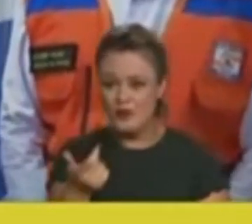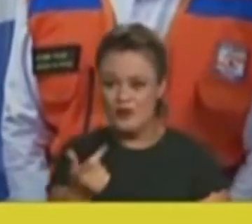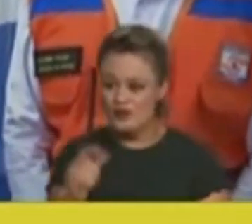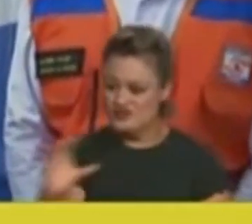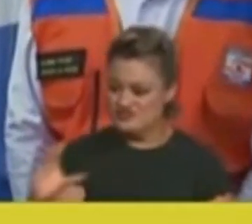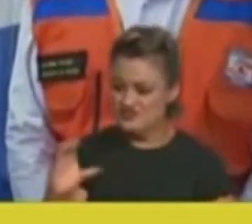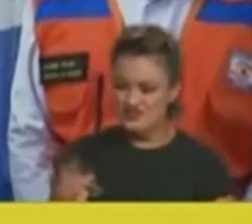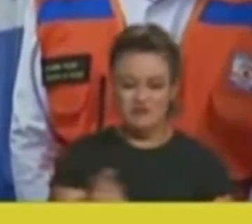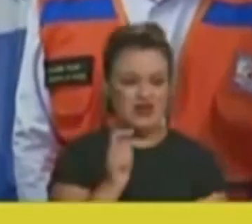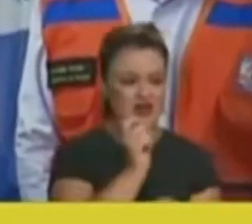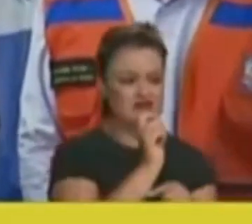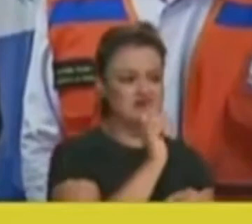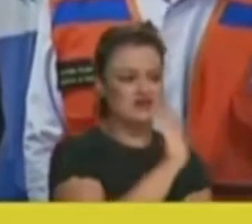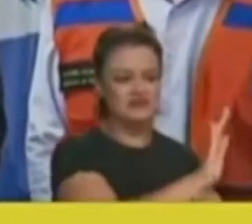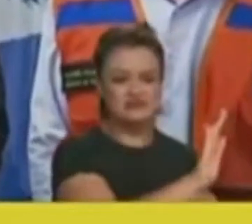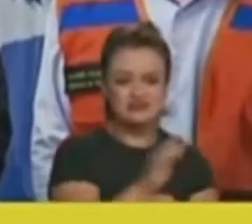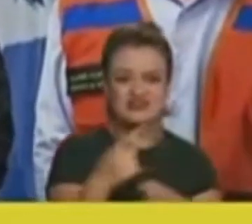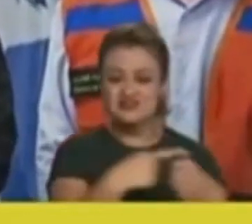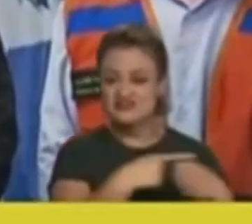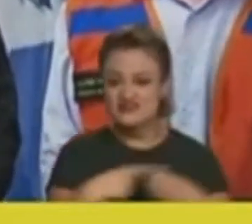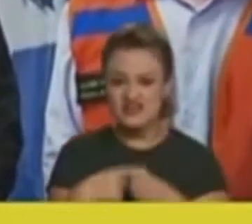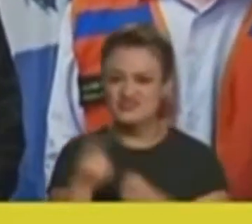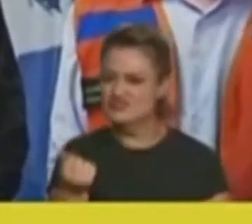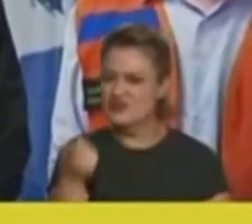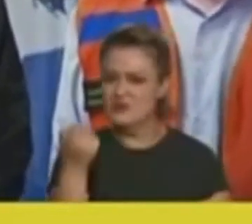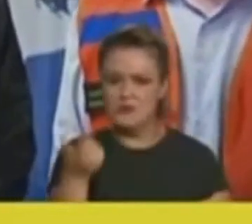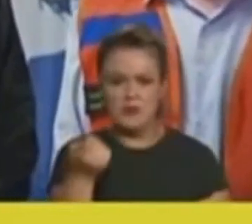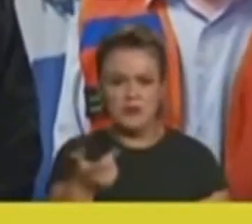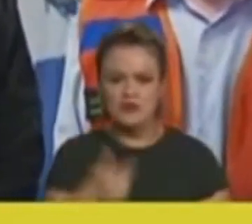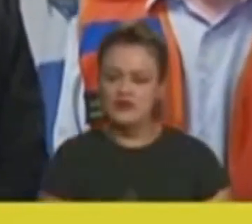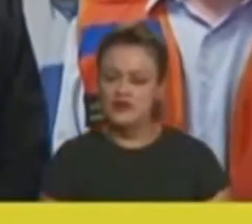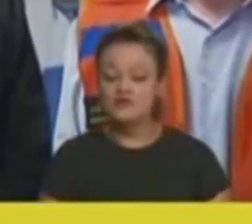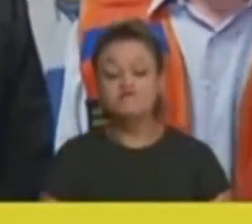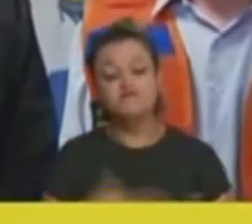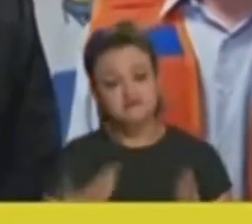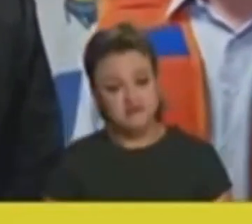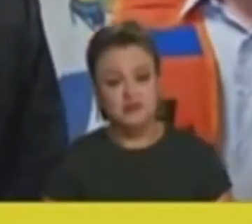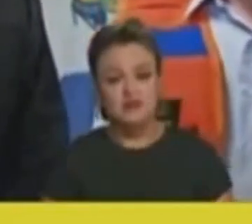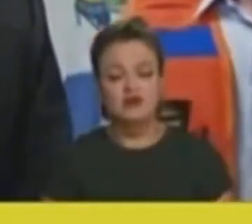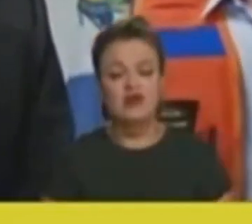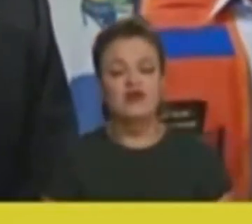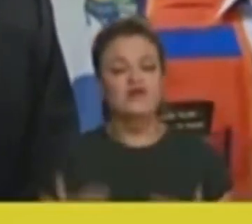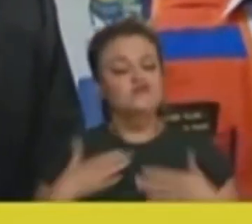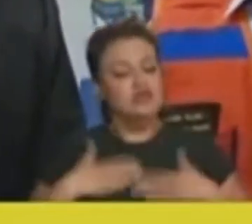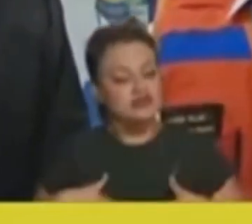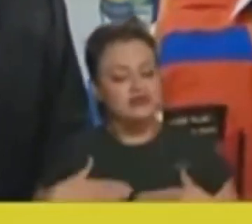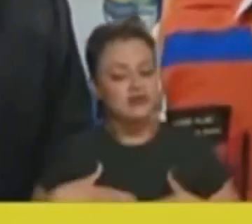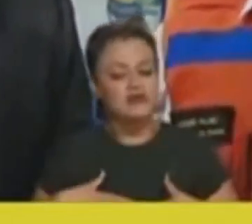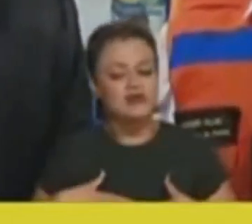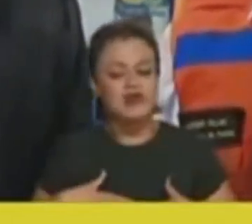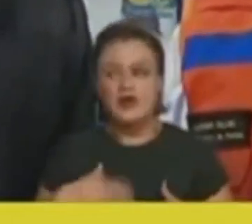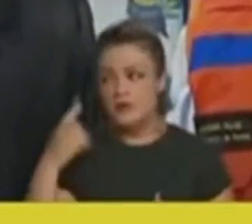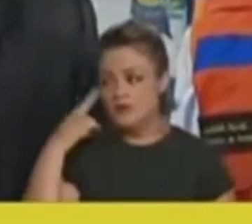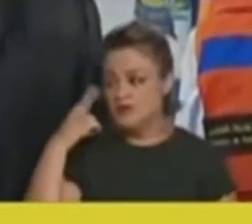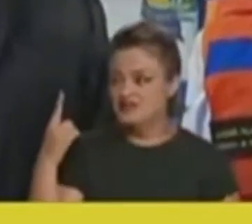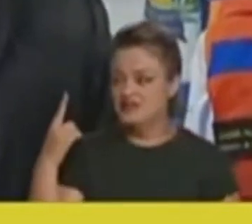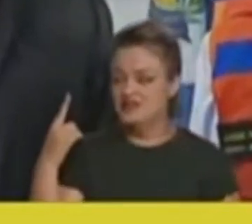I thought they were going to invite me to eat when we began watching on